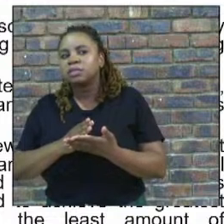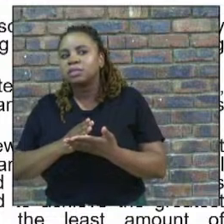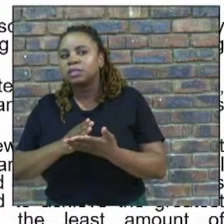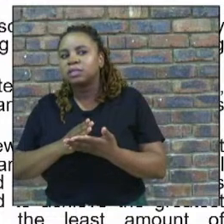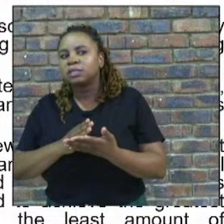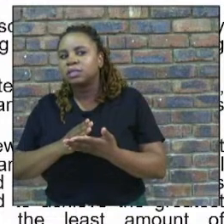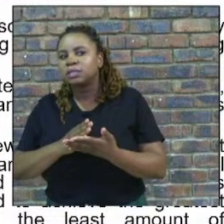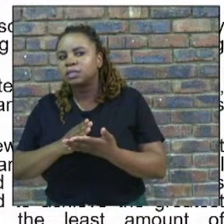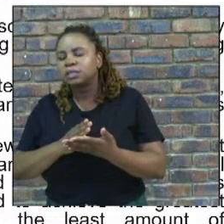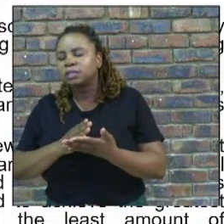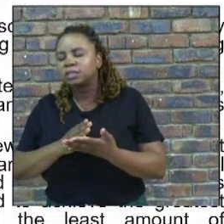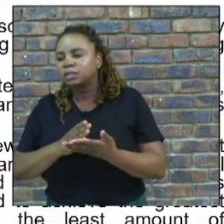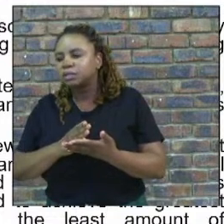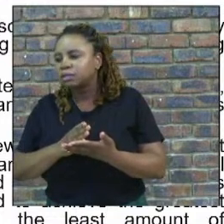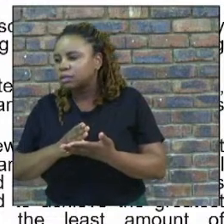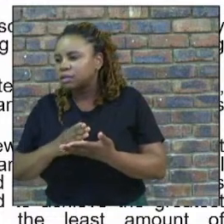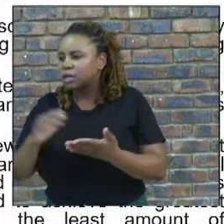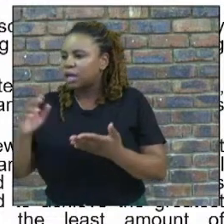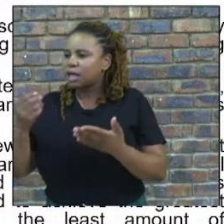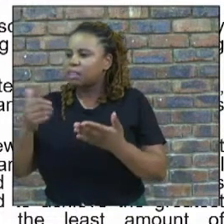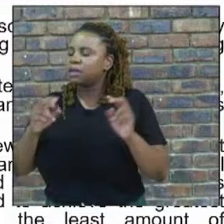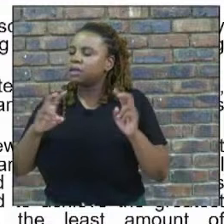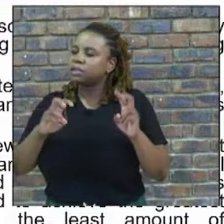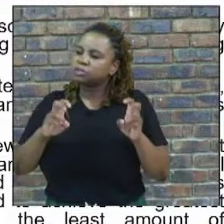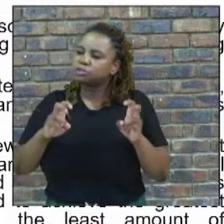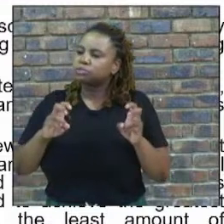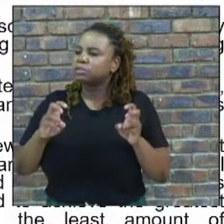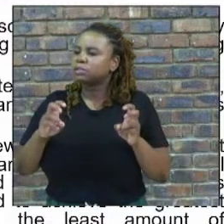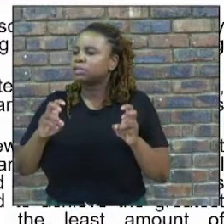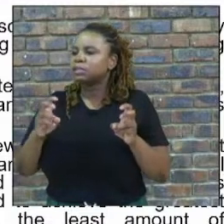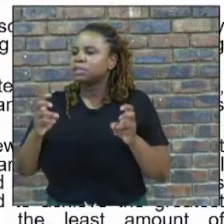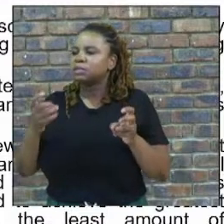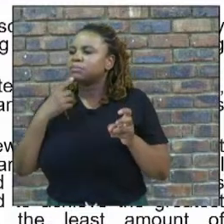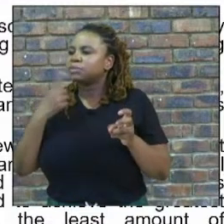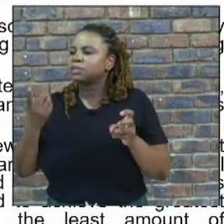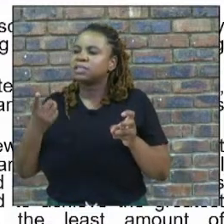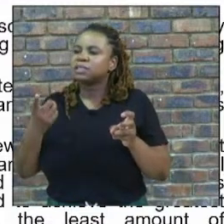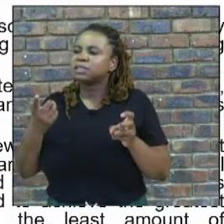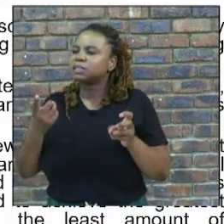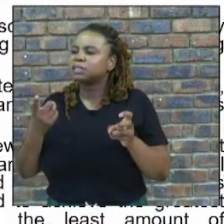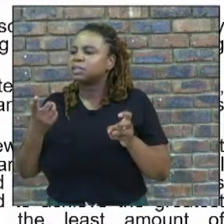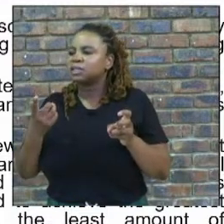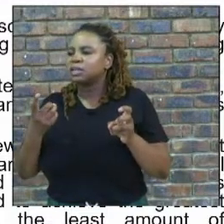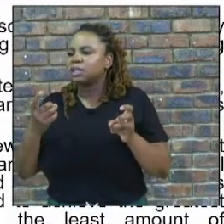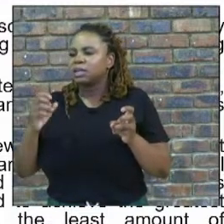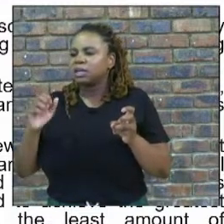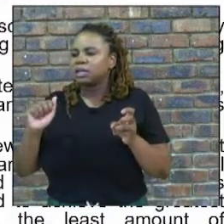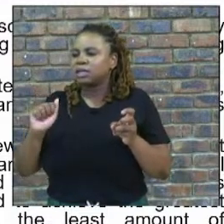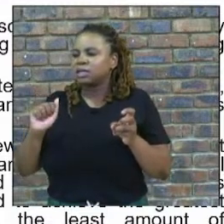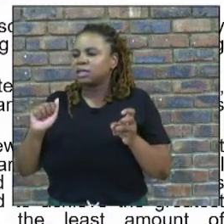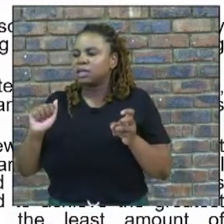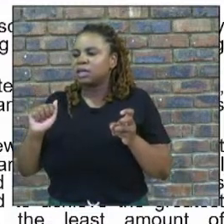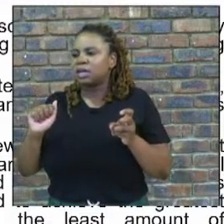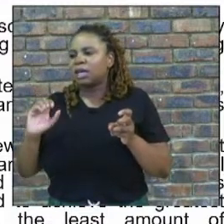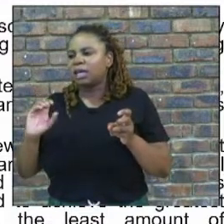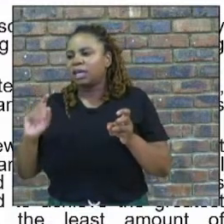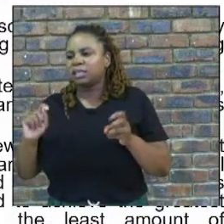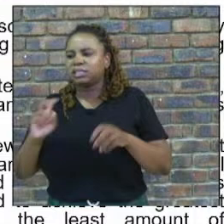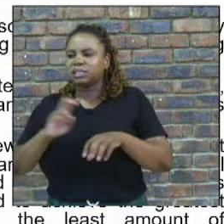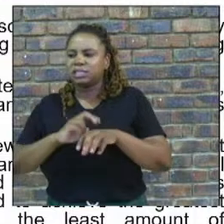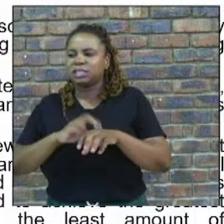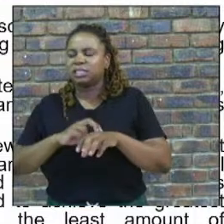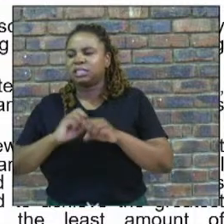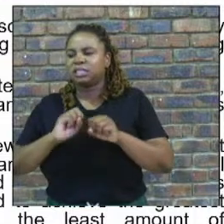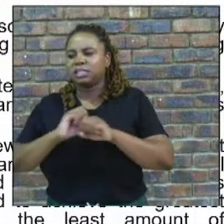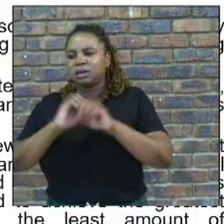in some process, not necessarily in the act. But what we are saying is that we must be clear around the